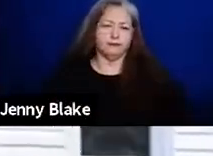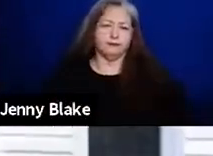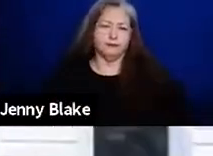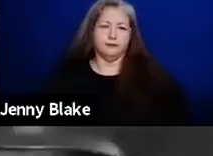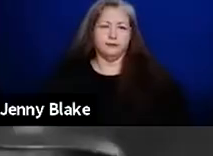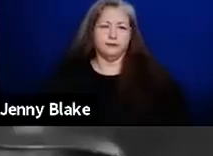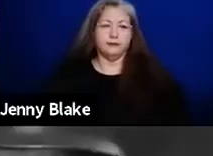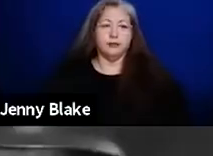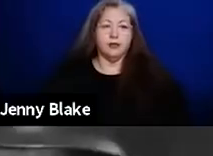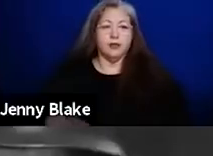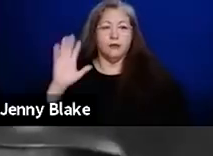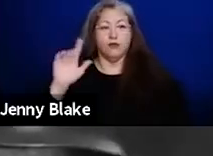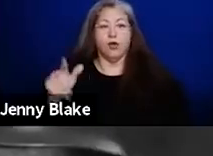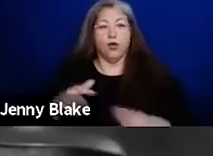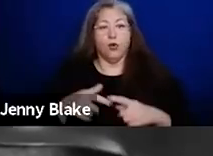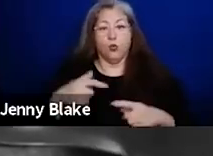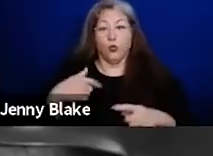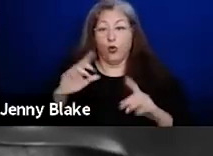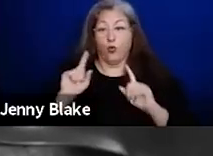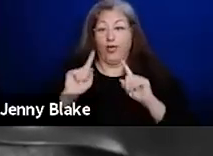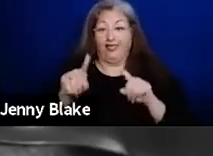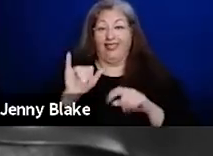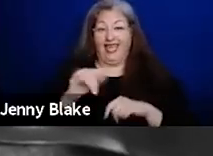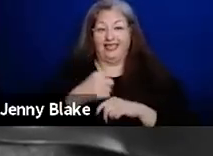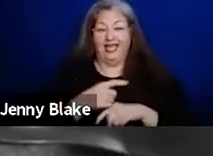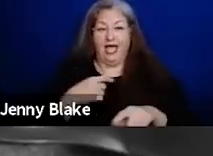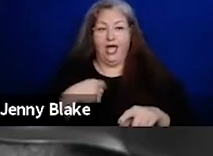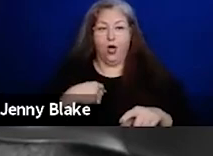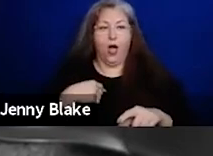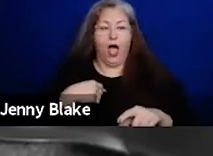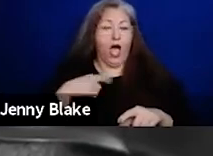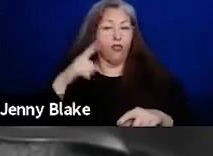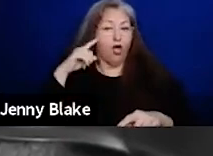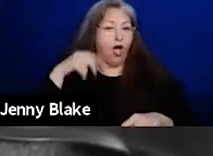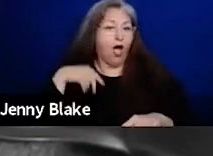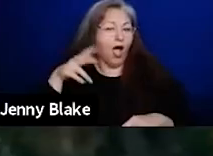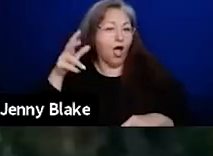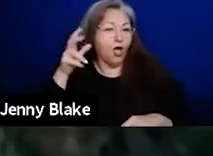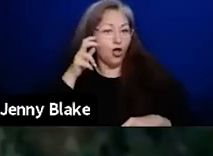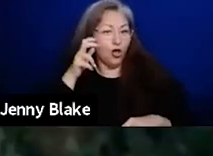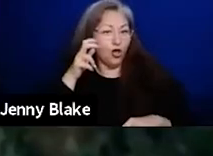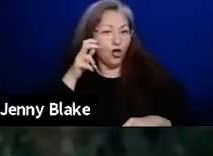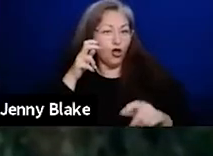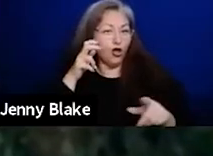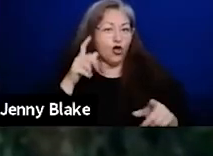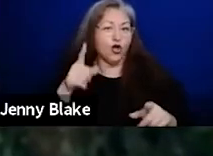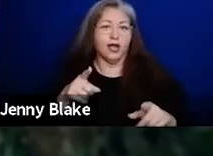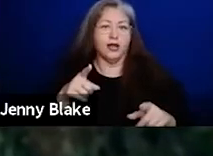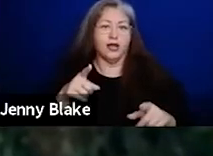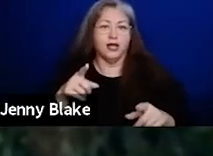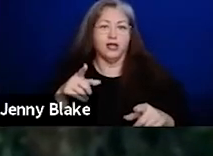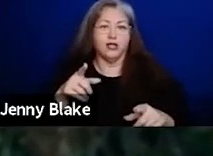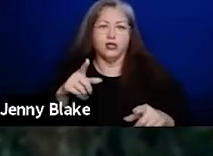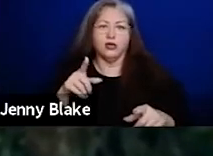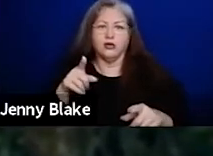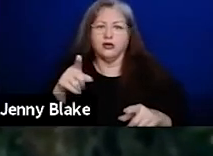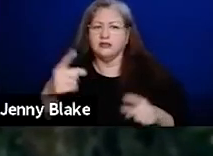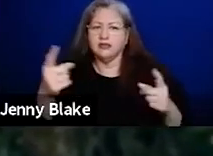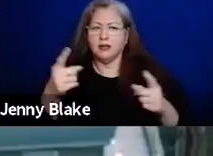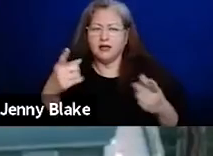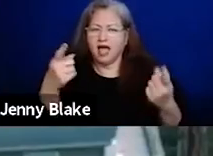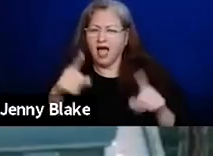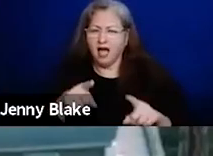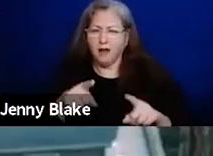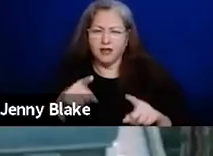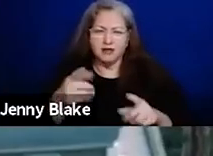When we were out that day, we heard what I thought were bullets. And I was crossing to find out what had